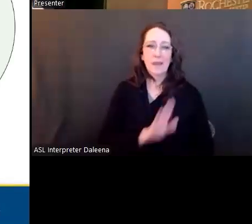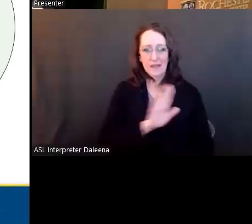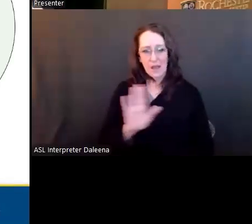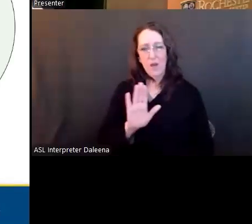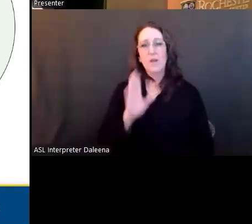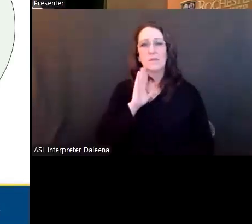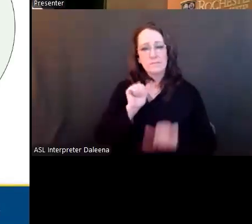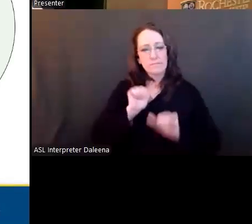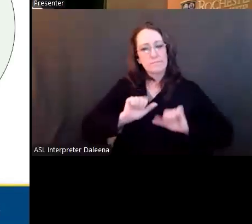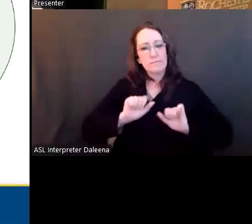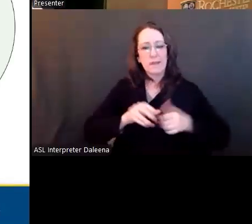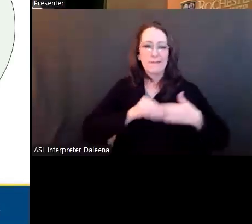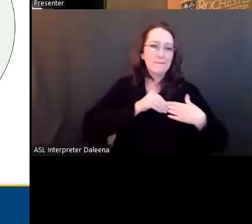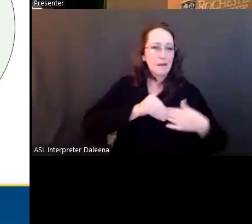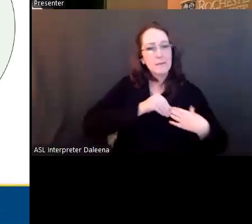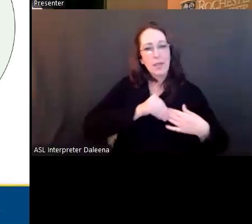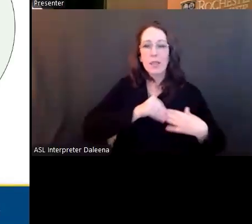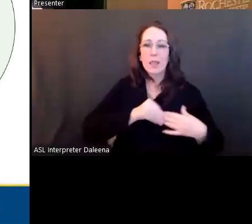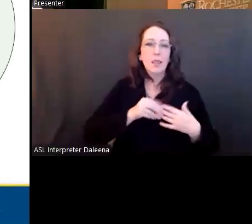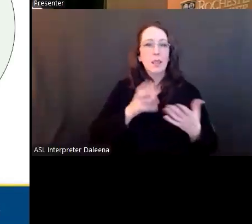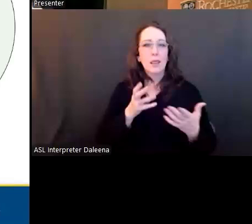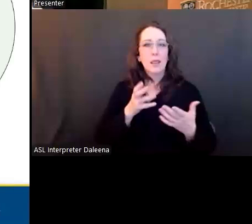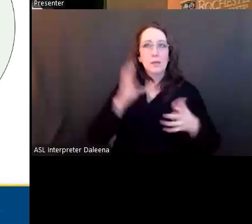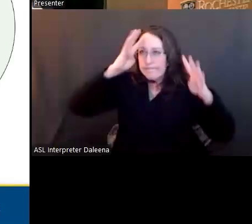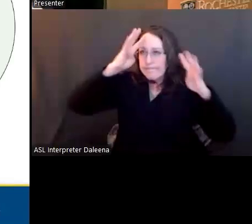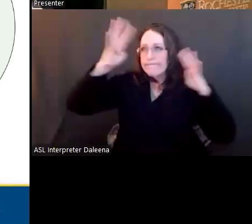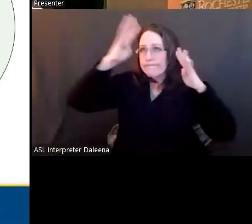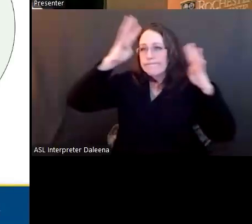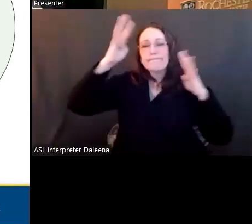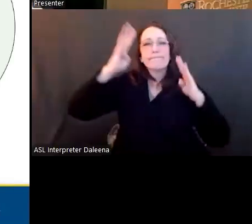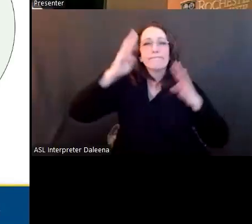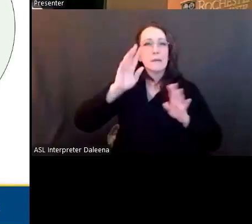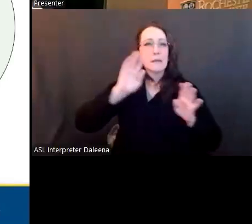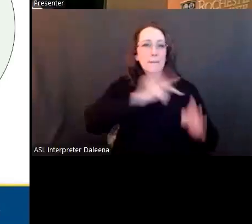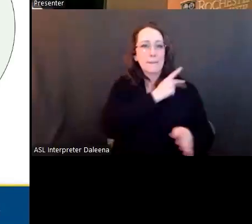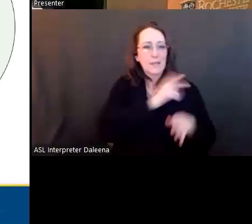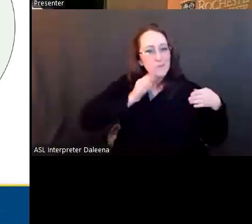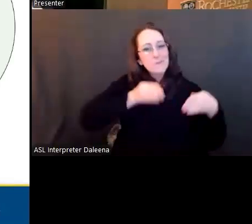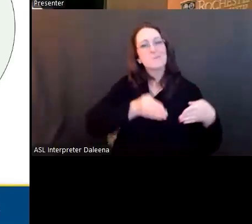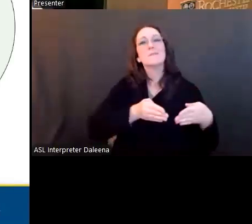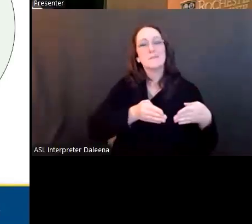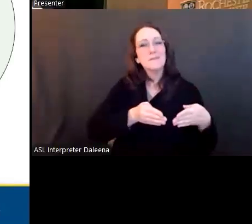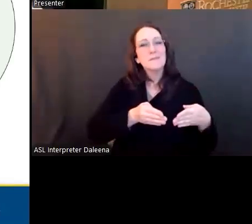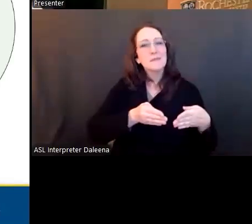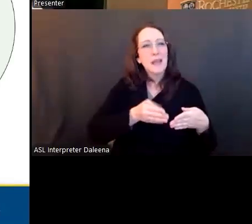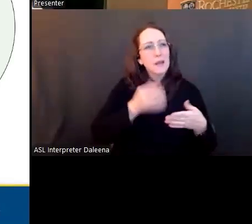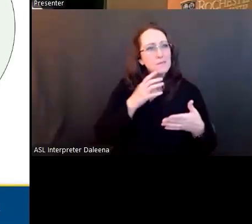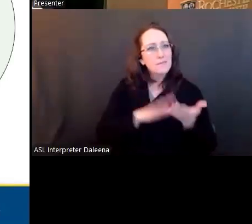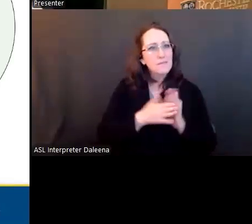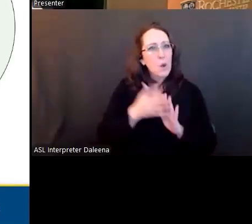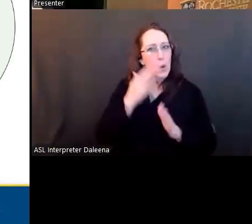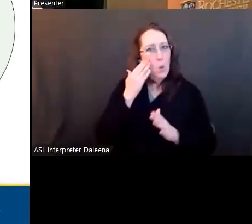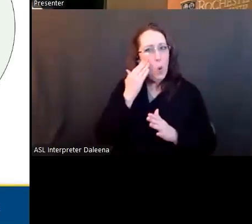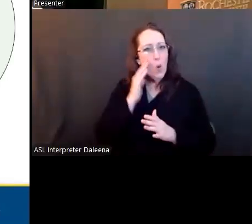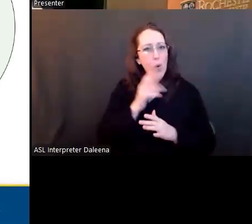be flexible, creative, patient-centered, as you can hear. They get to know the people that they're